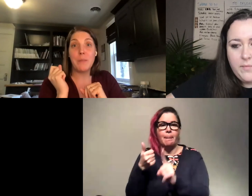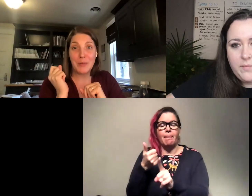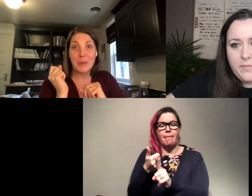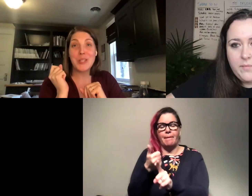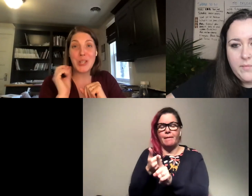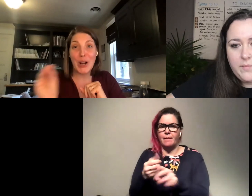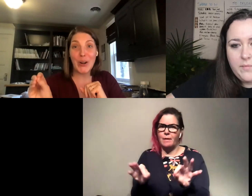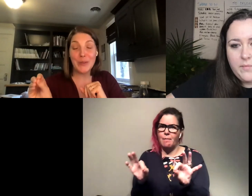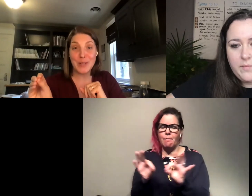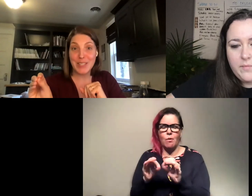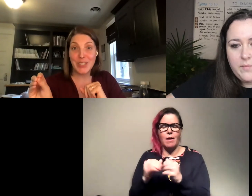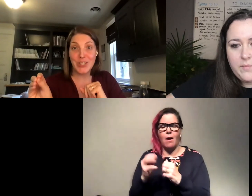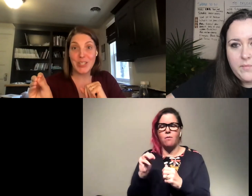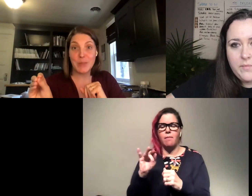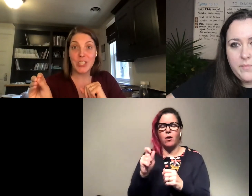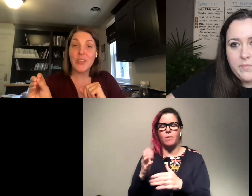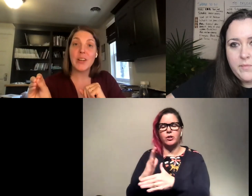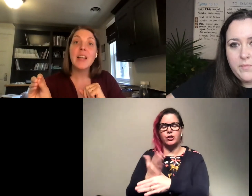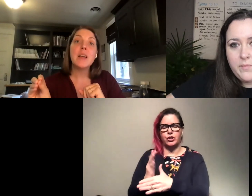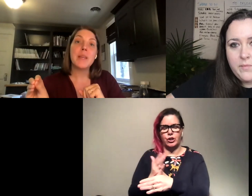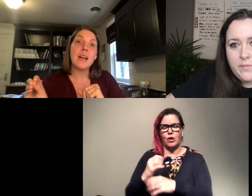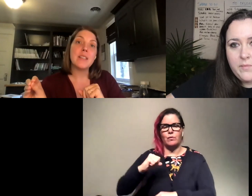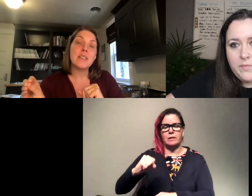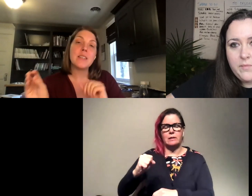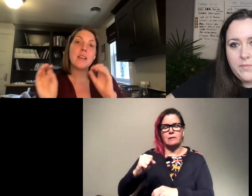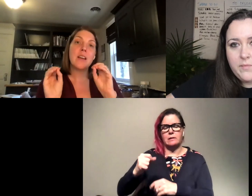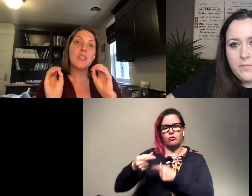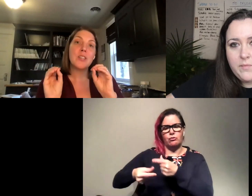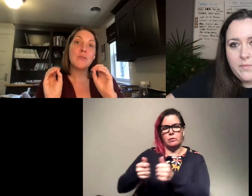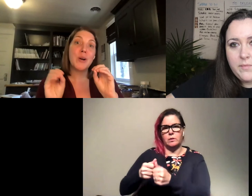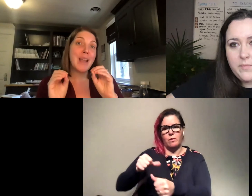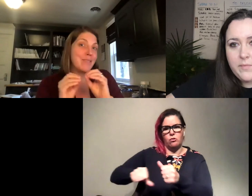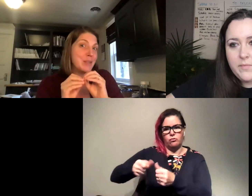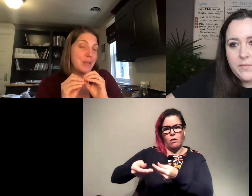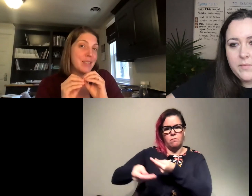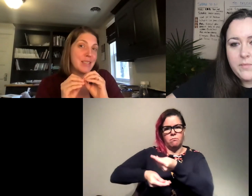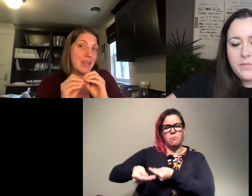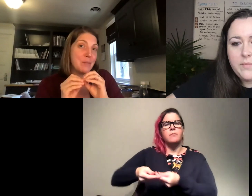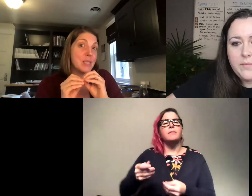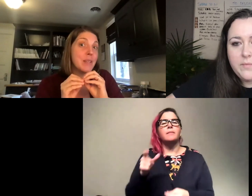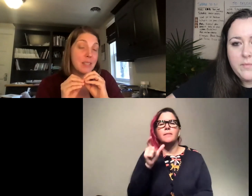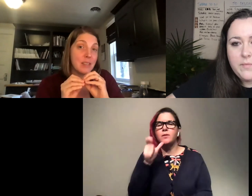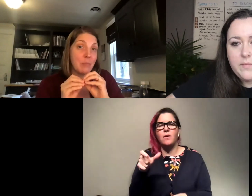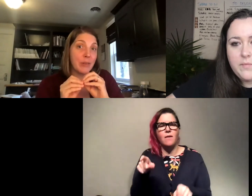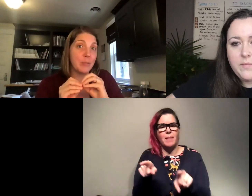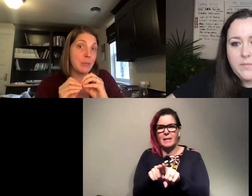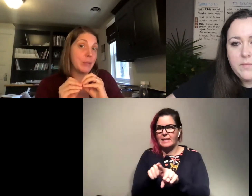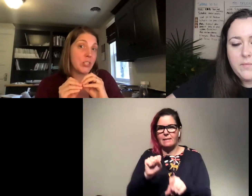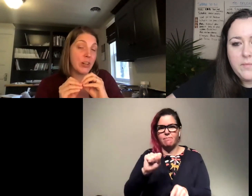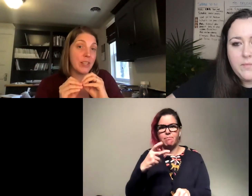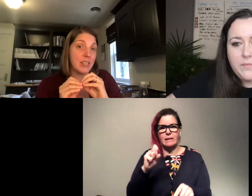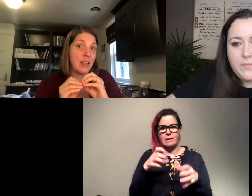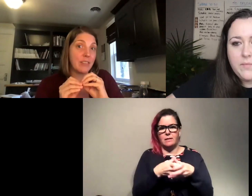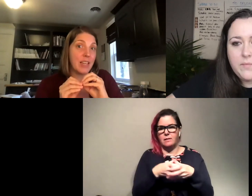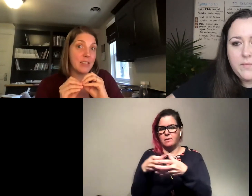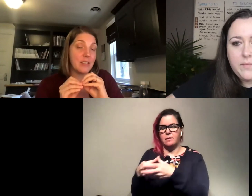way microbes share resistance genes with each other, because you don't have to be the same species of microbe to be able to share